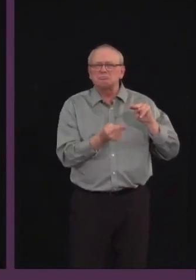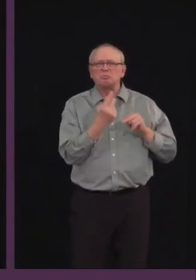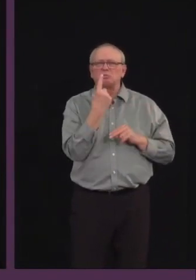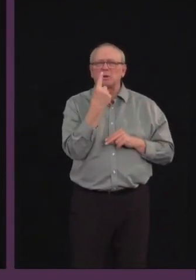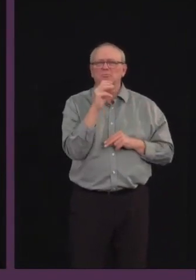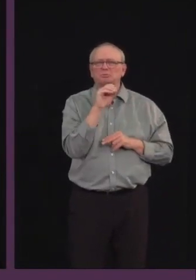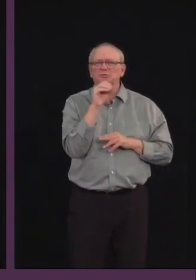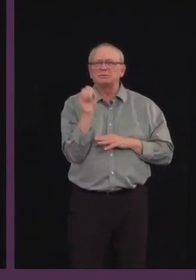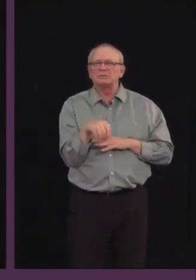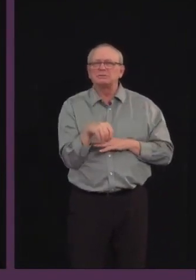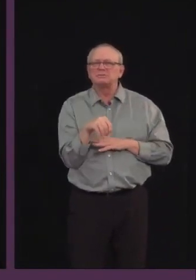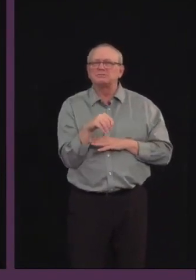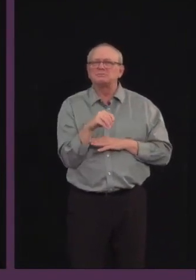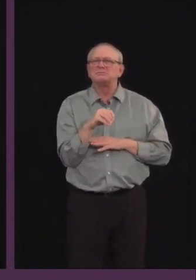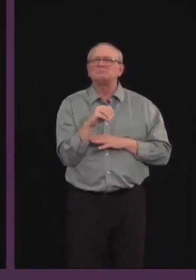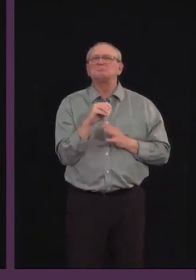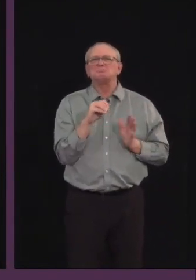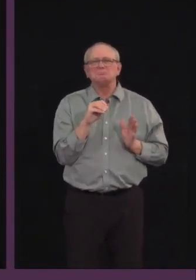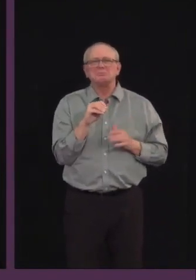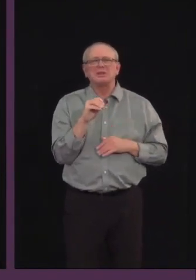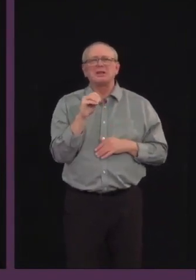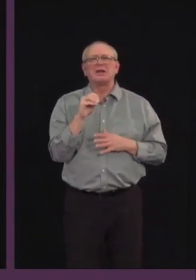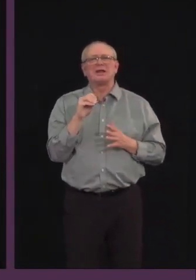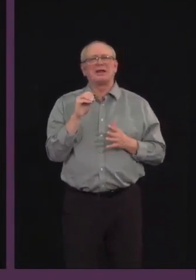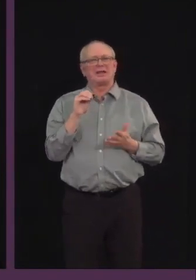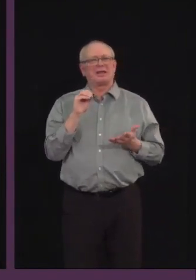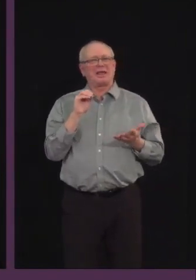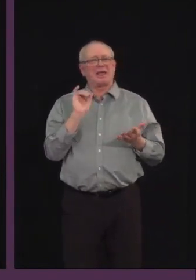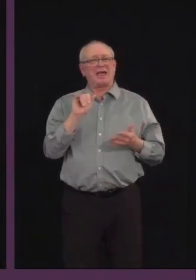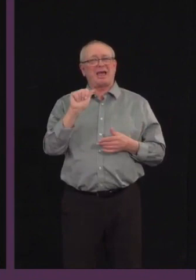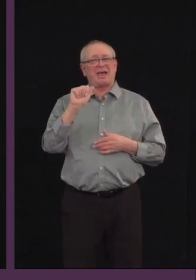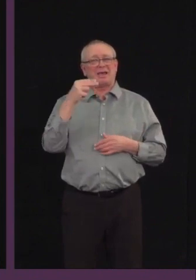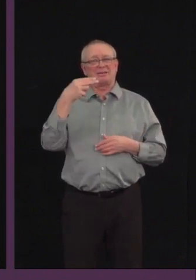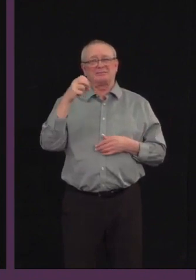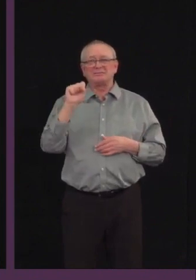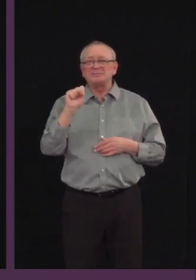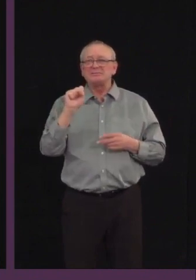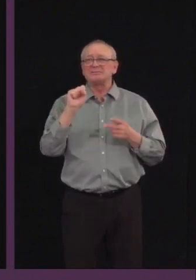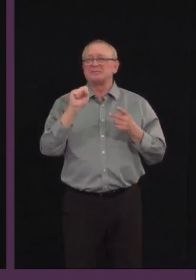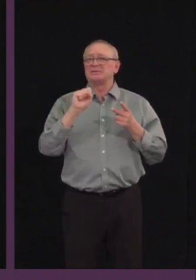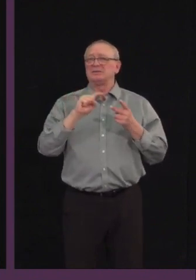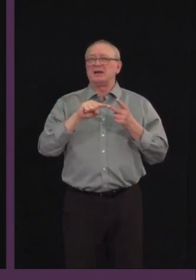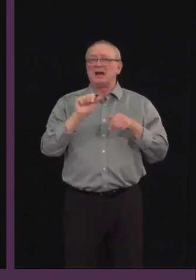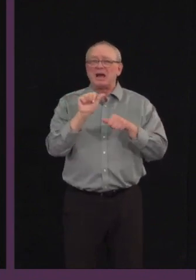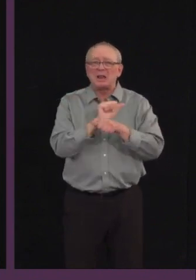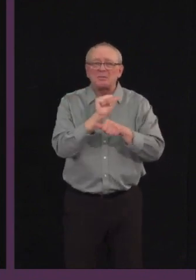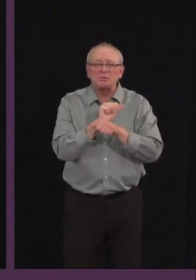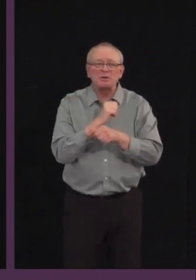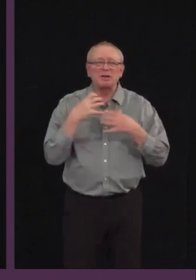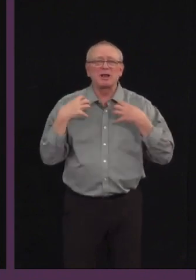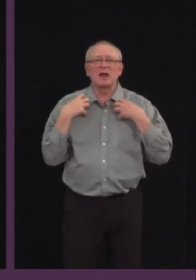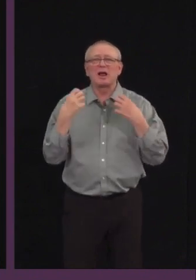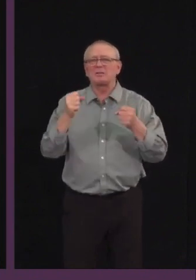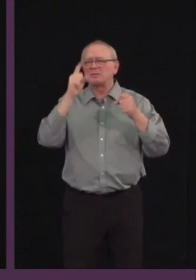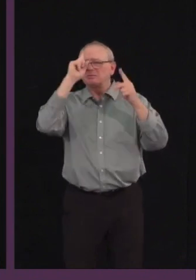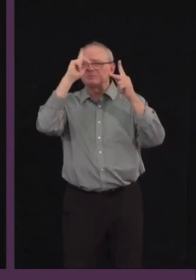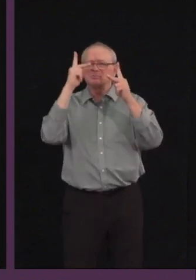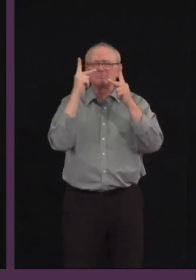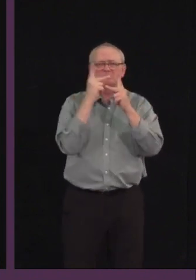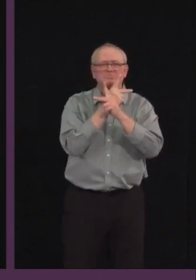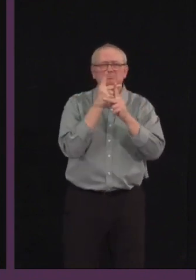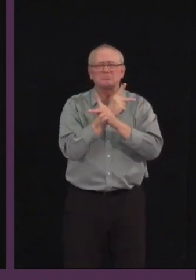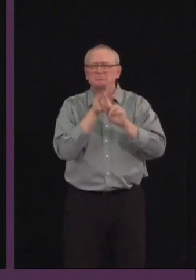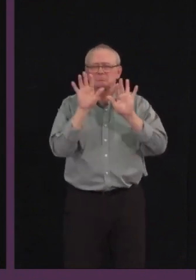seen here, the modelers at AHS, at Alberta Health, are bringing their models down, and we have